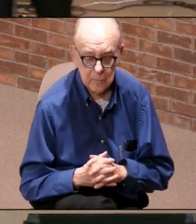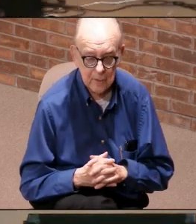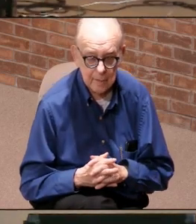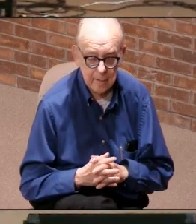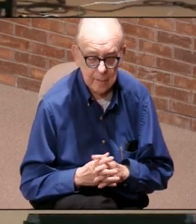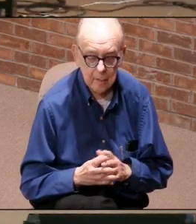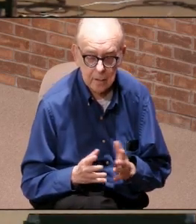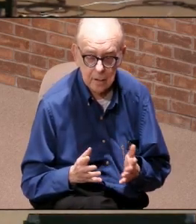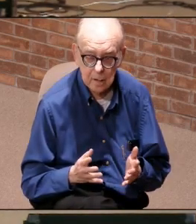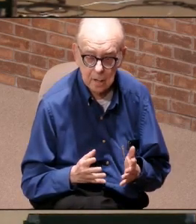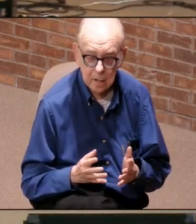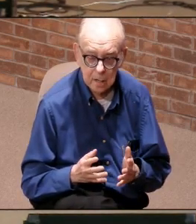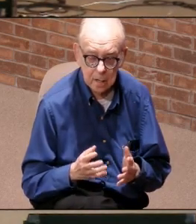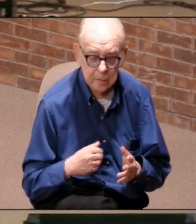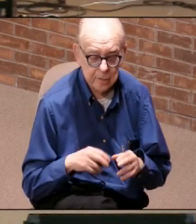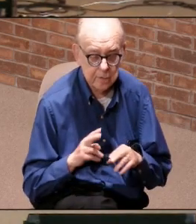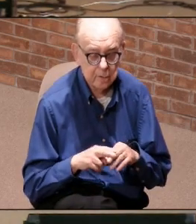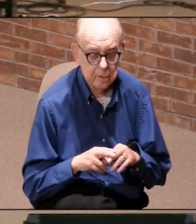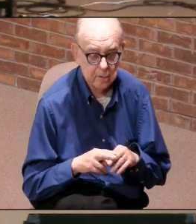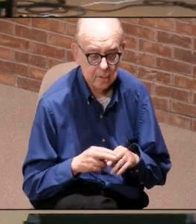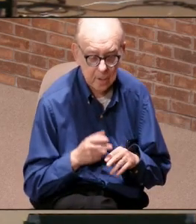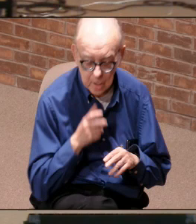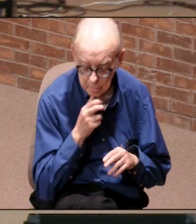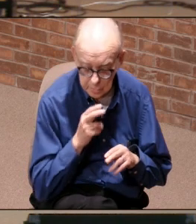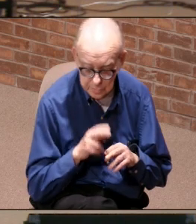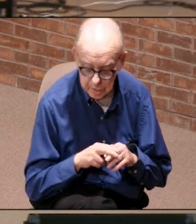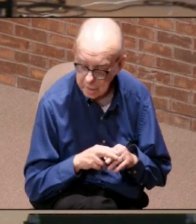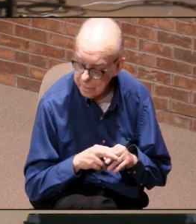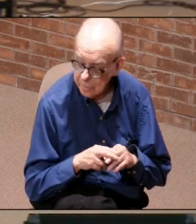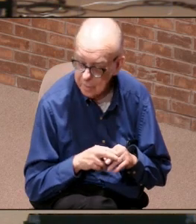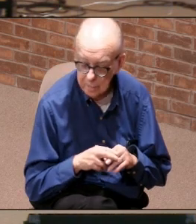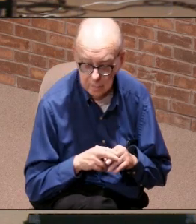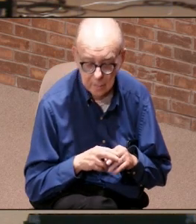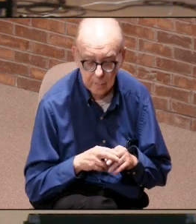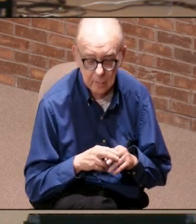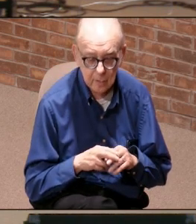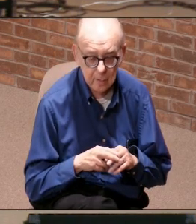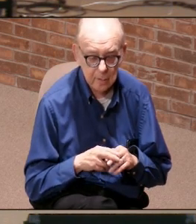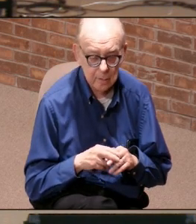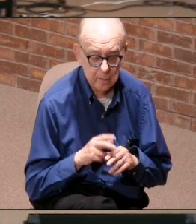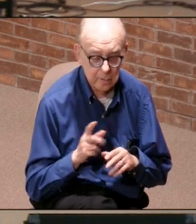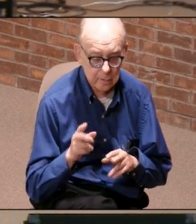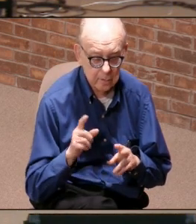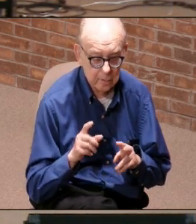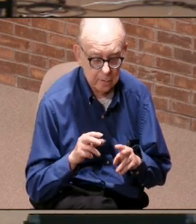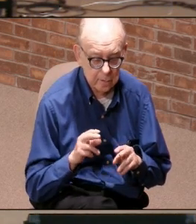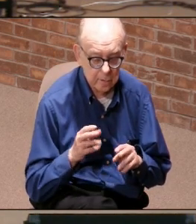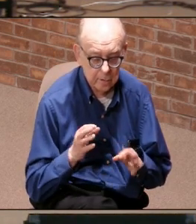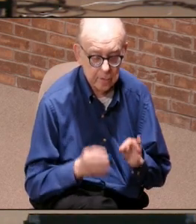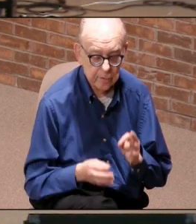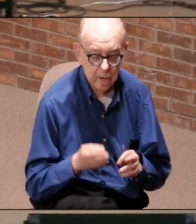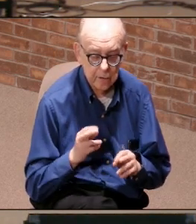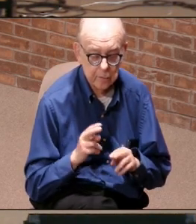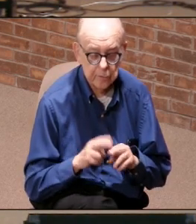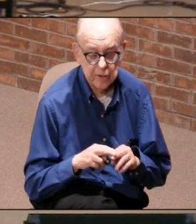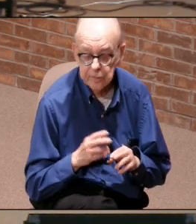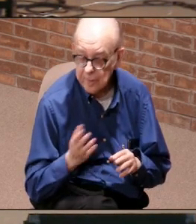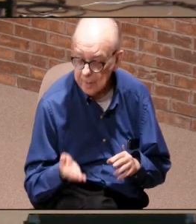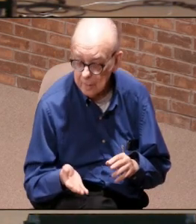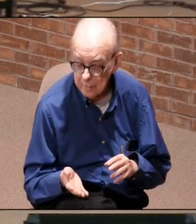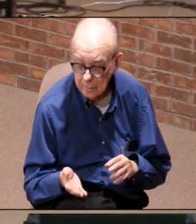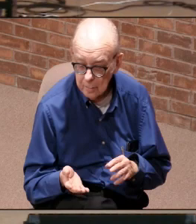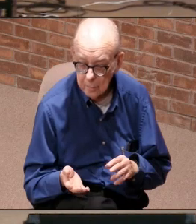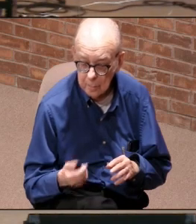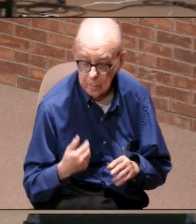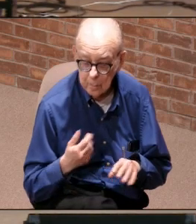The empty chair and who's sitting in it. You can decide who sits on that throne. And